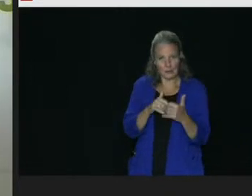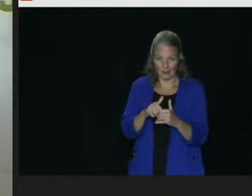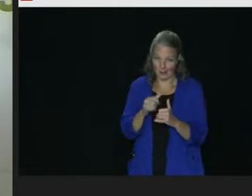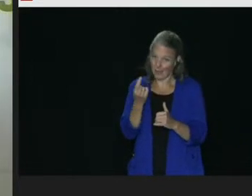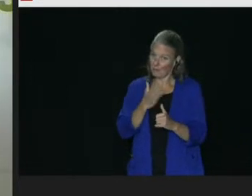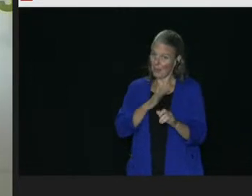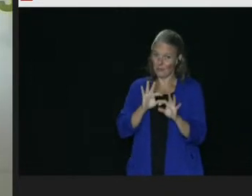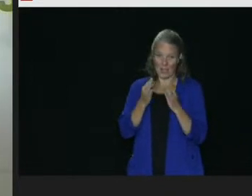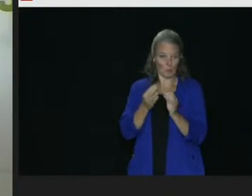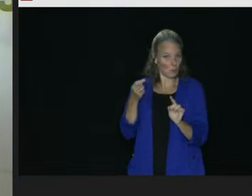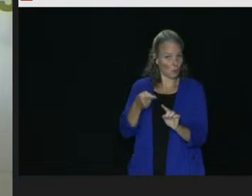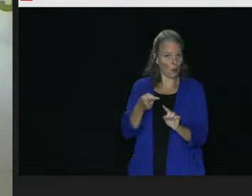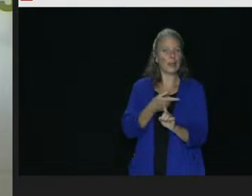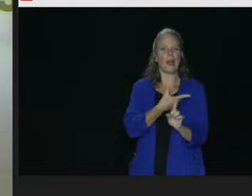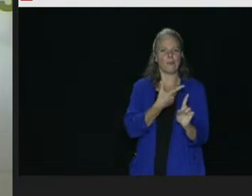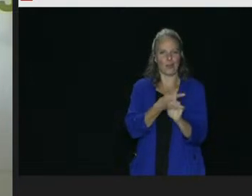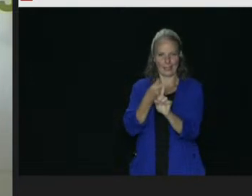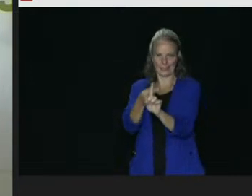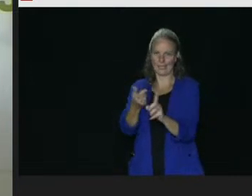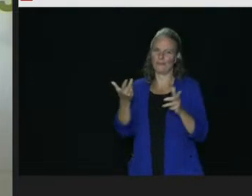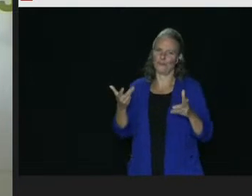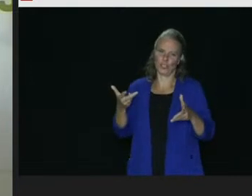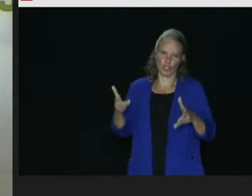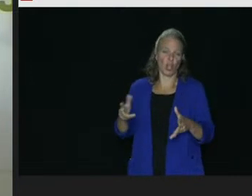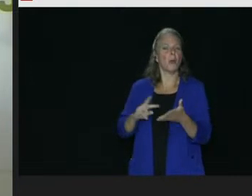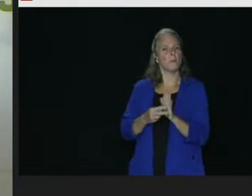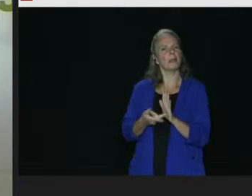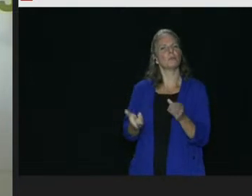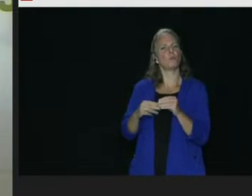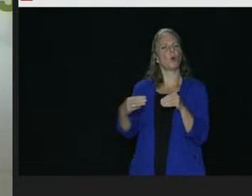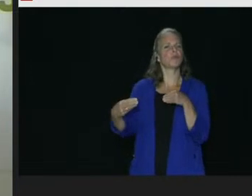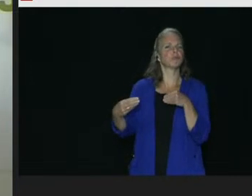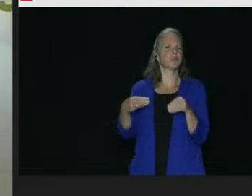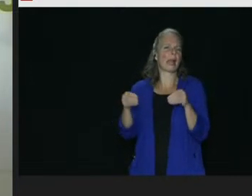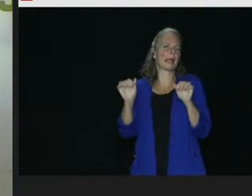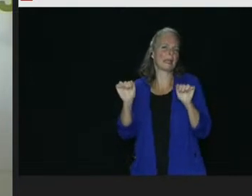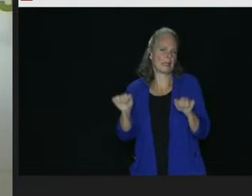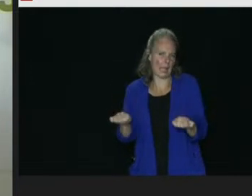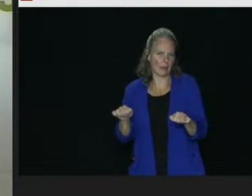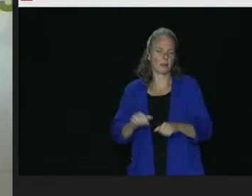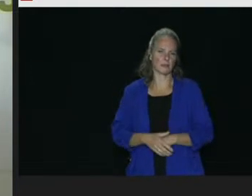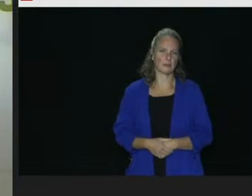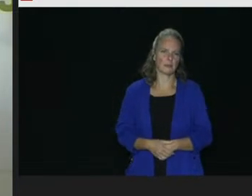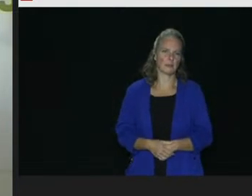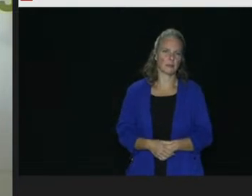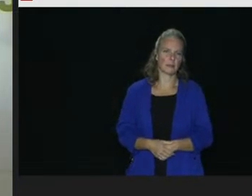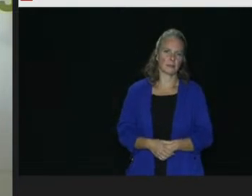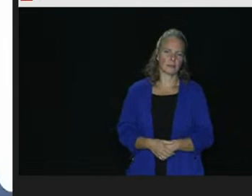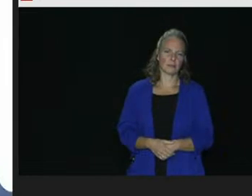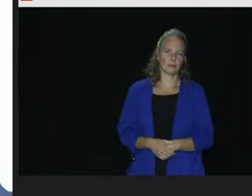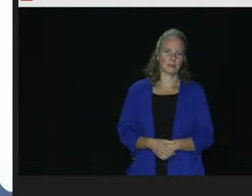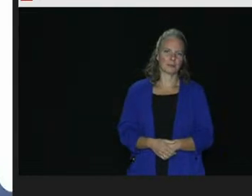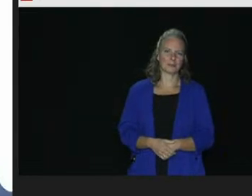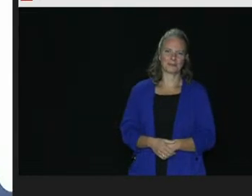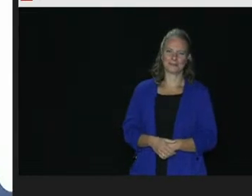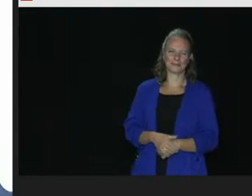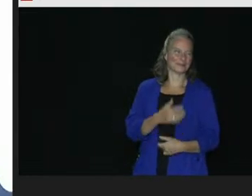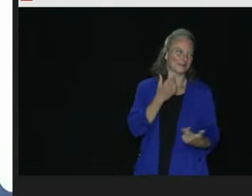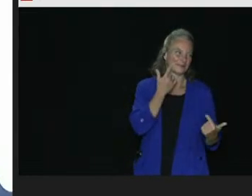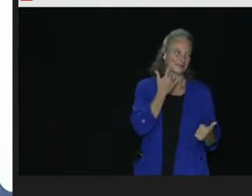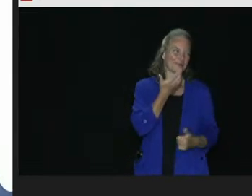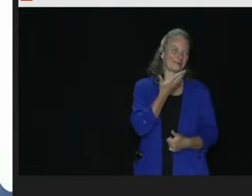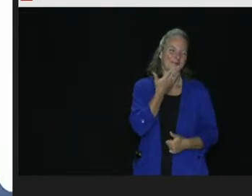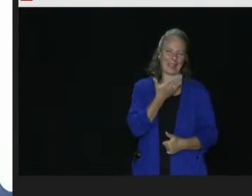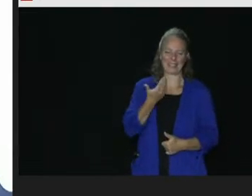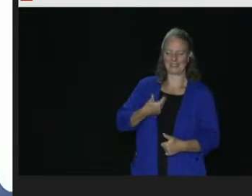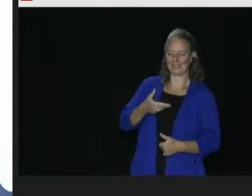vaccinated. And that gives us a little bit more in terms of our options. It's Dr. New. Maybe